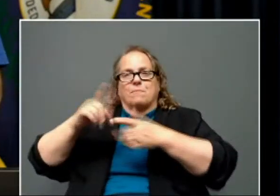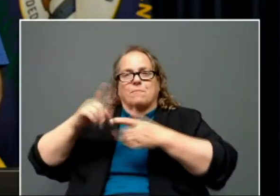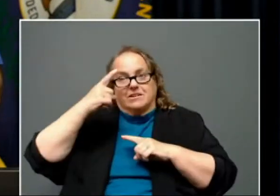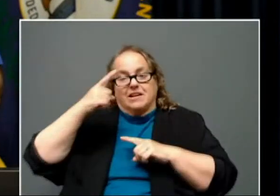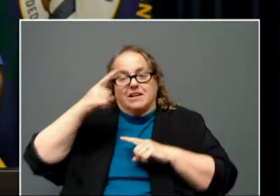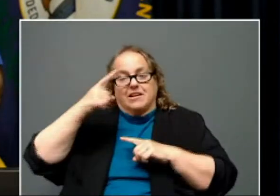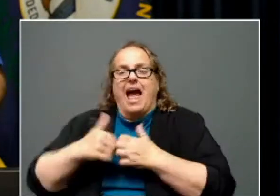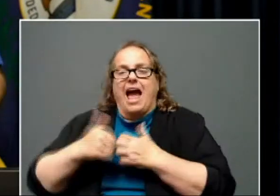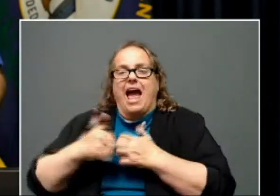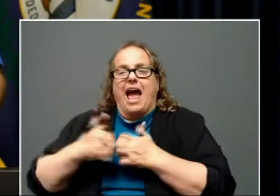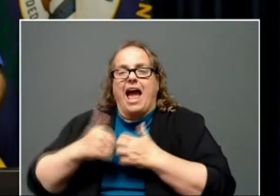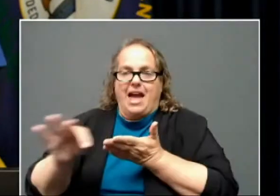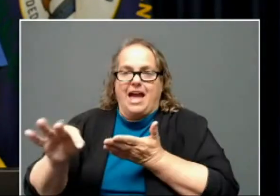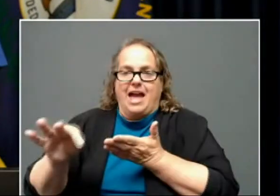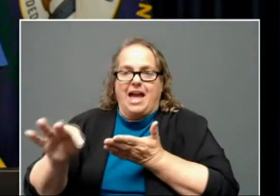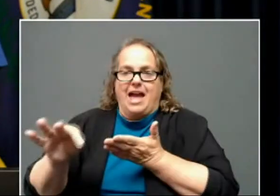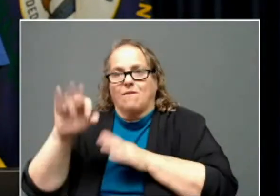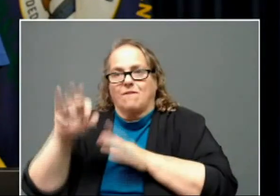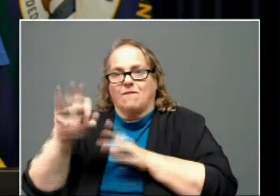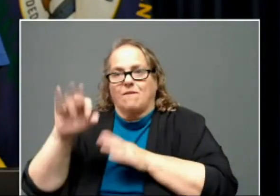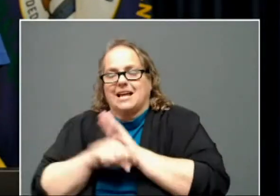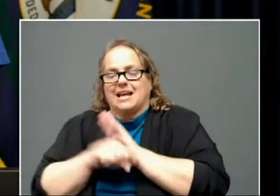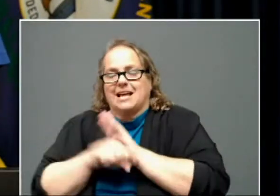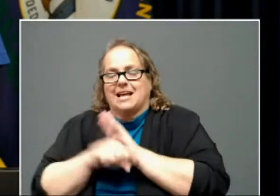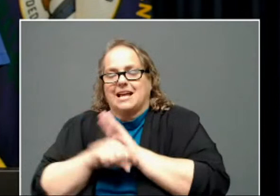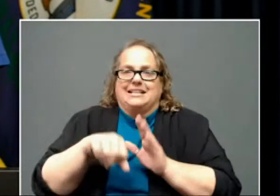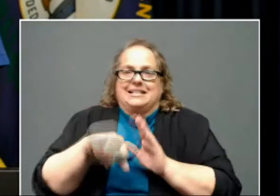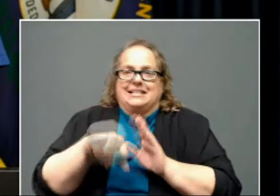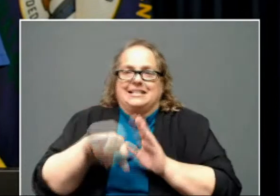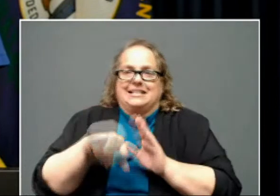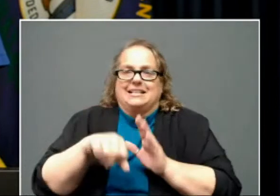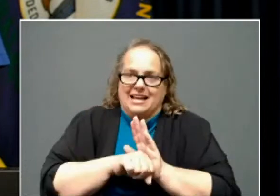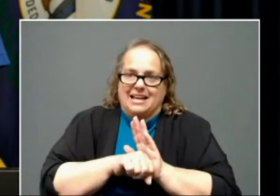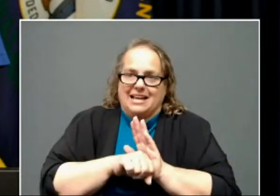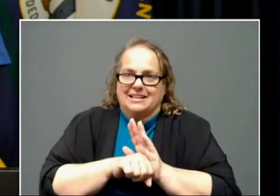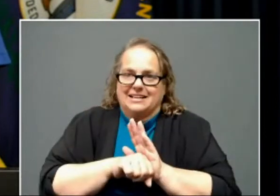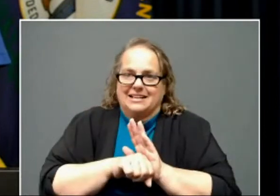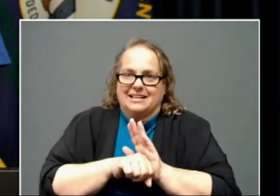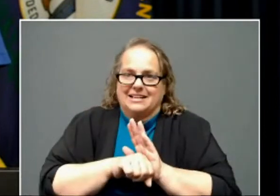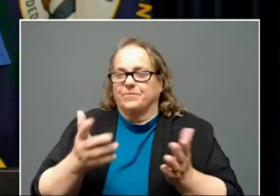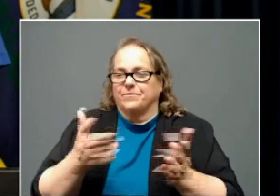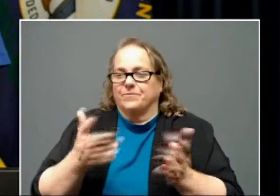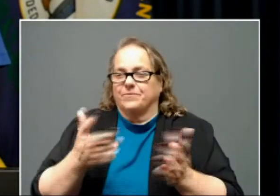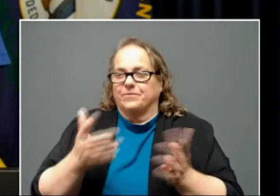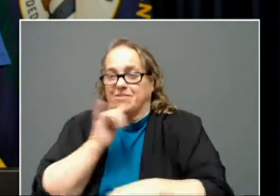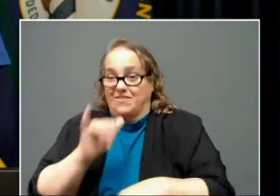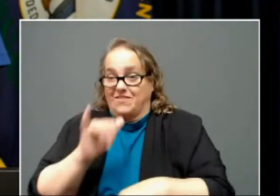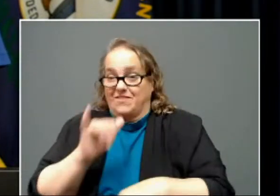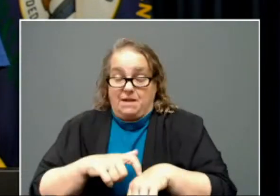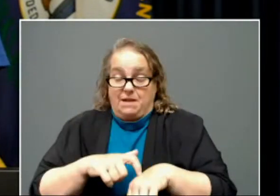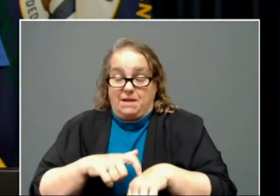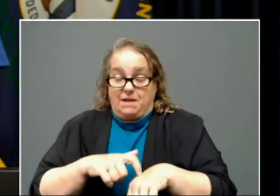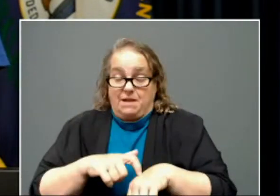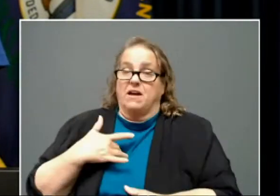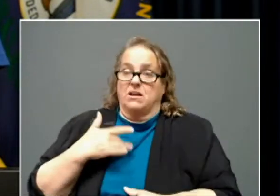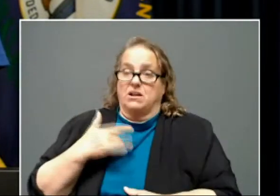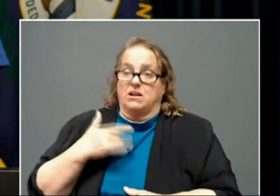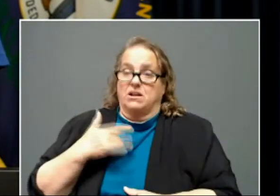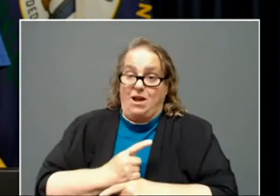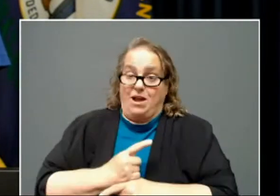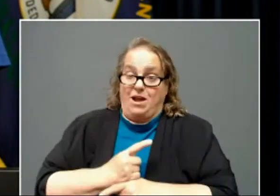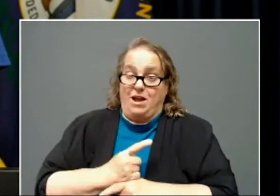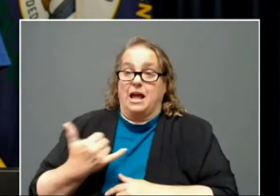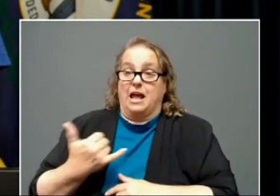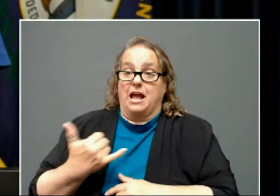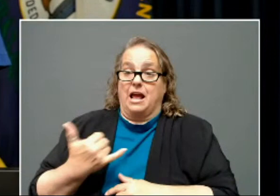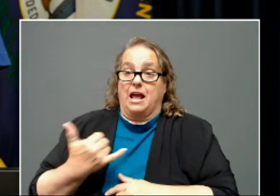out-of-state, in-state, and some of the rest. So the time we thought was right, and moving forward, we think that